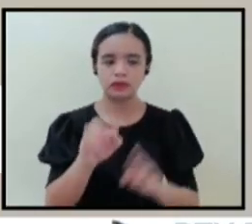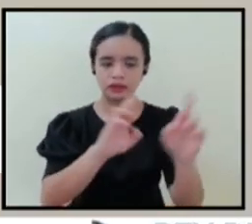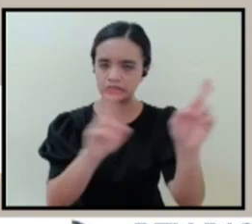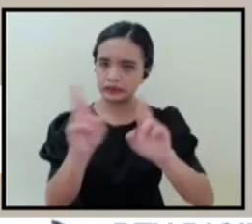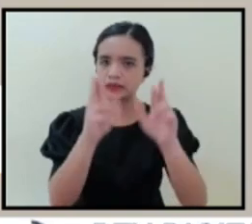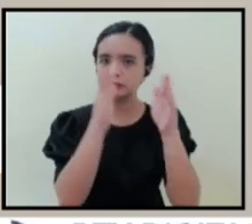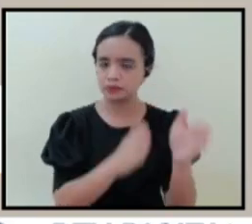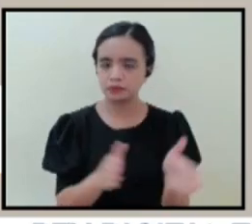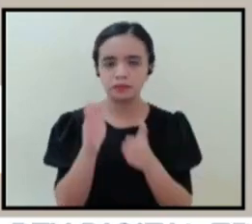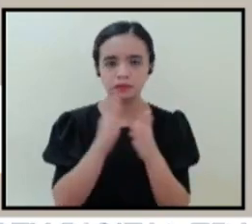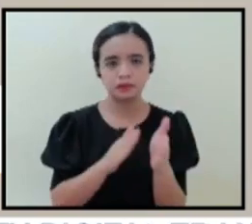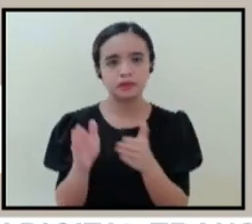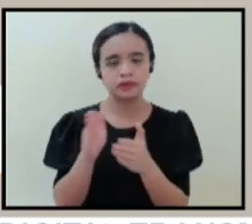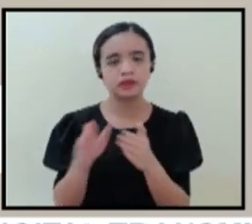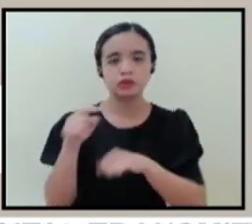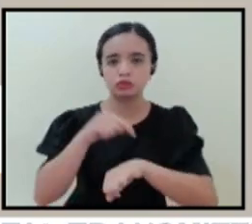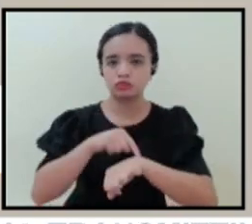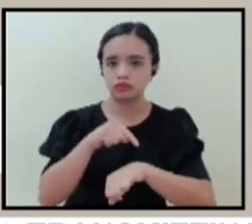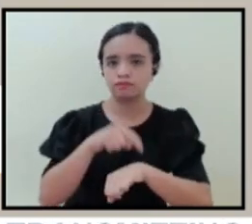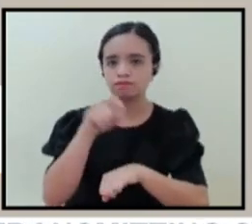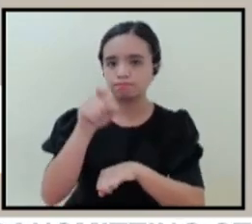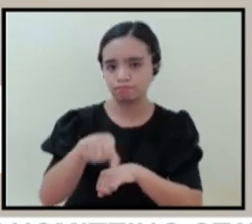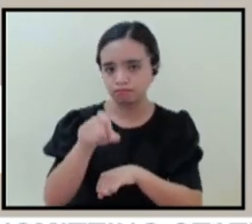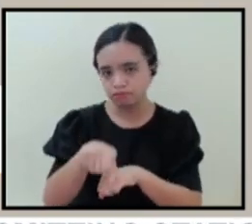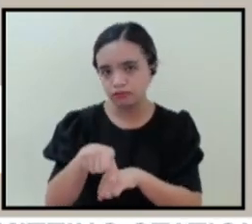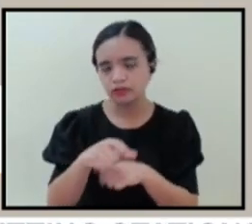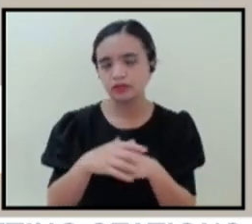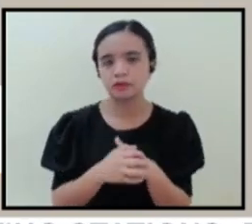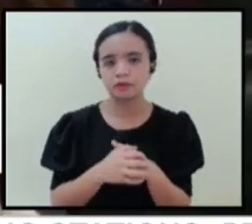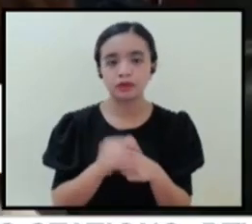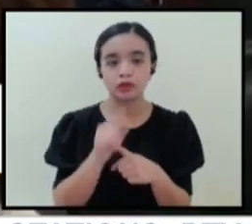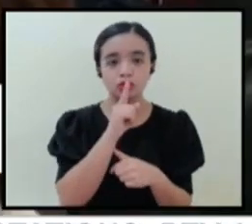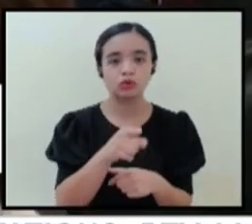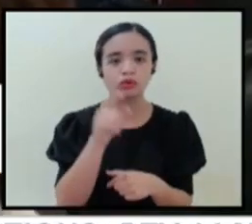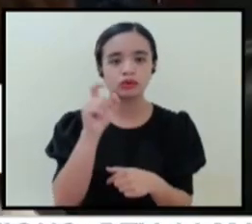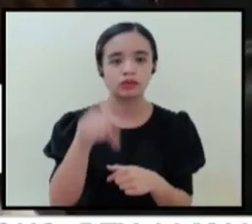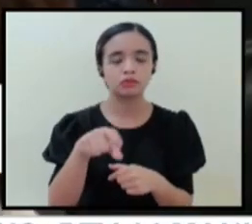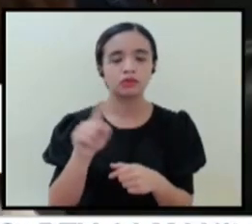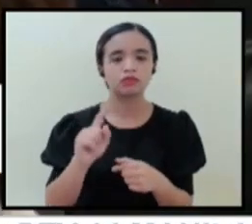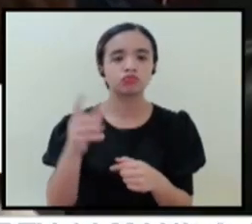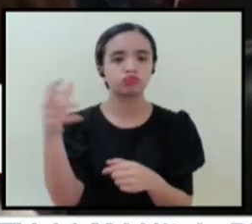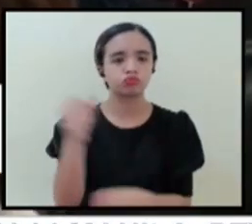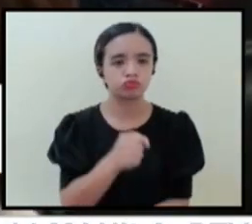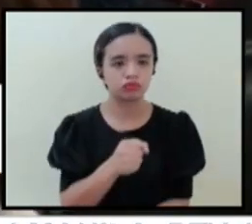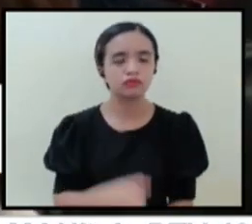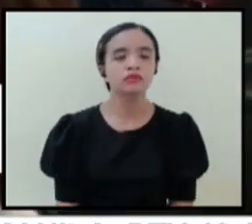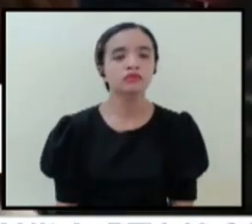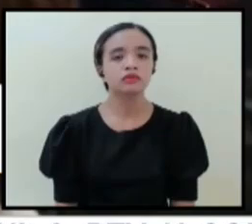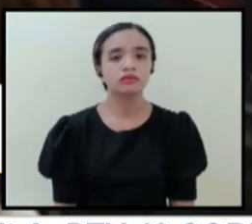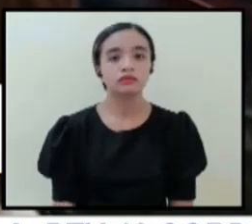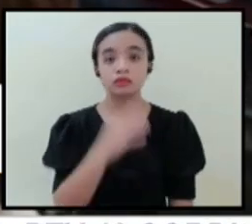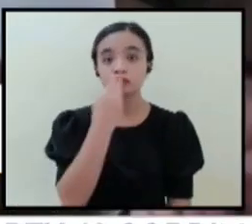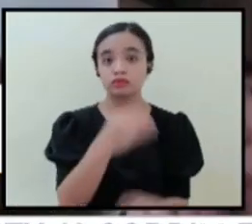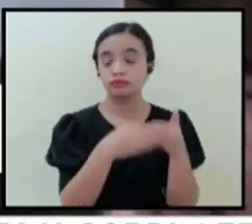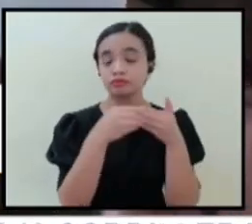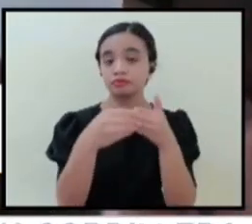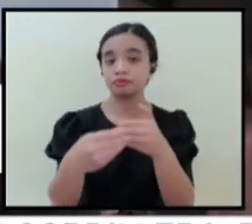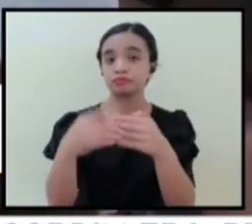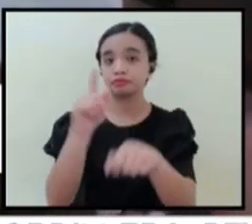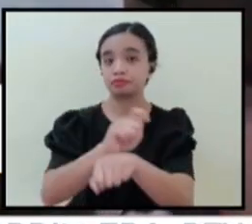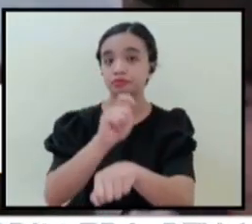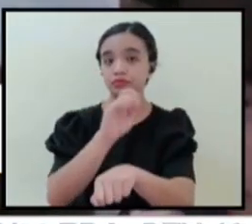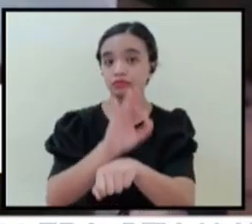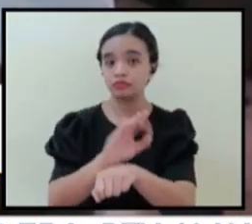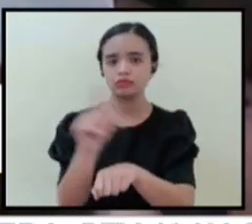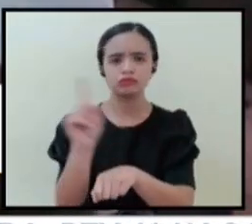for the time that we will have to deploy them. Actually, we should be deploying them already. Pinangunahan ng task force ng Office of the Civil Defense,